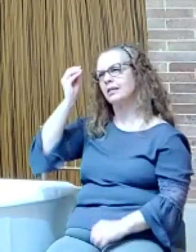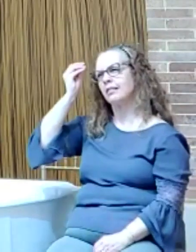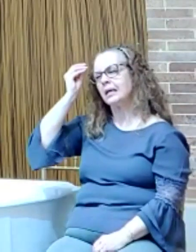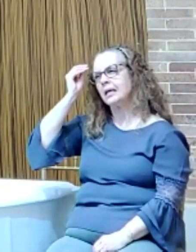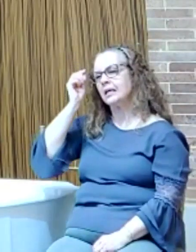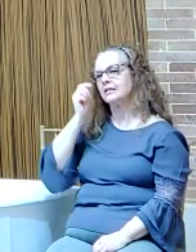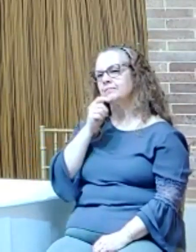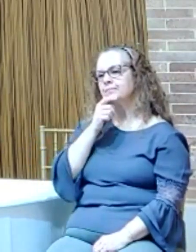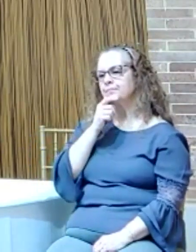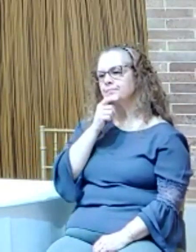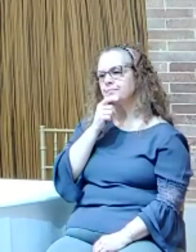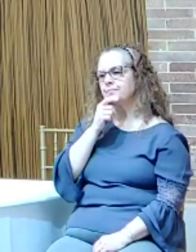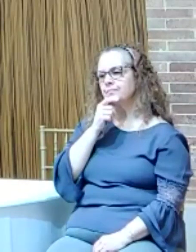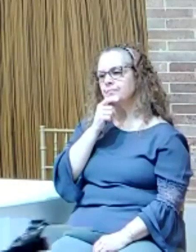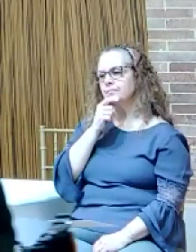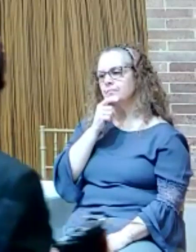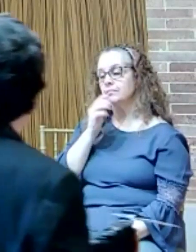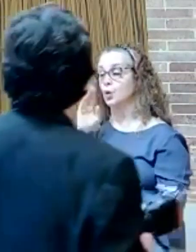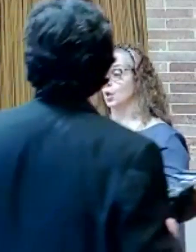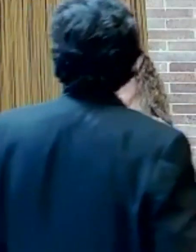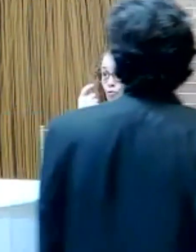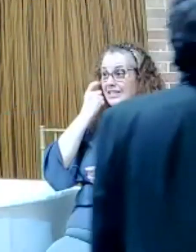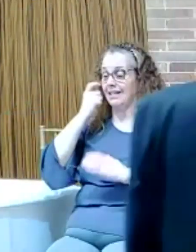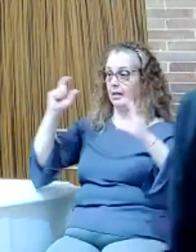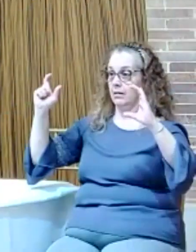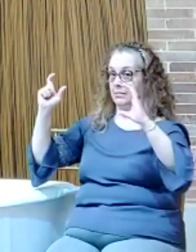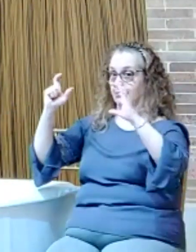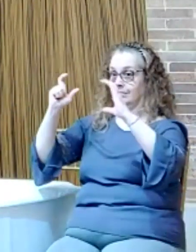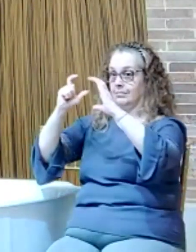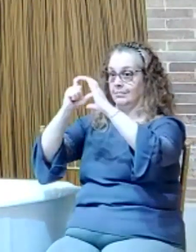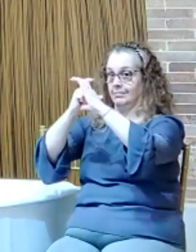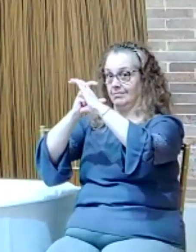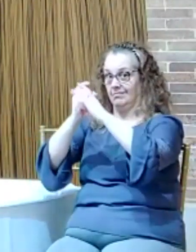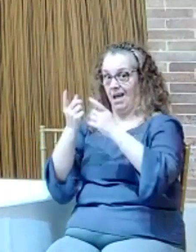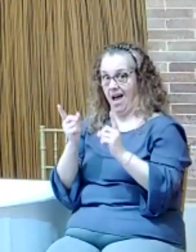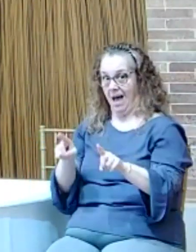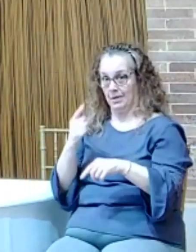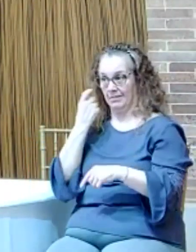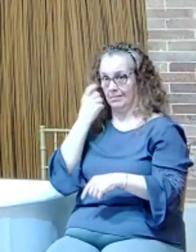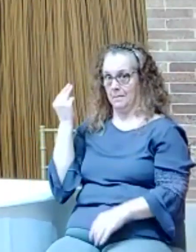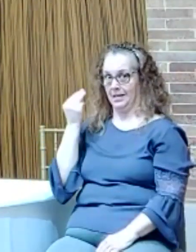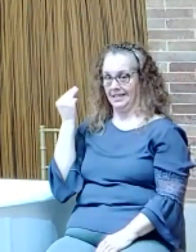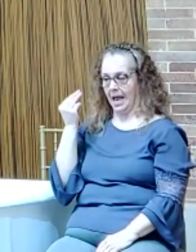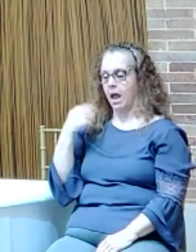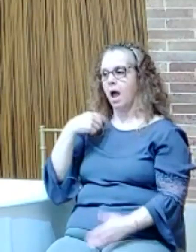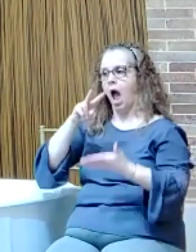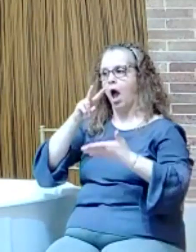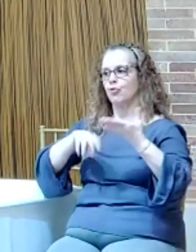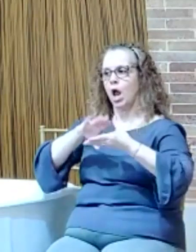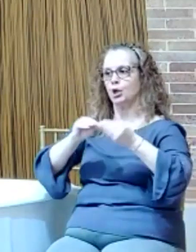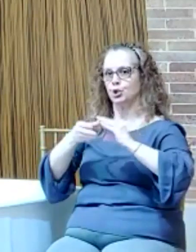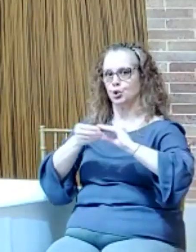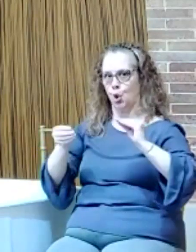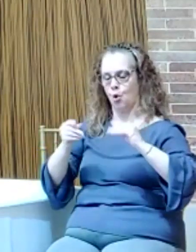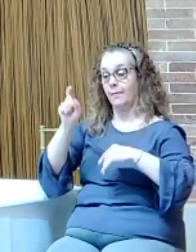um the you know we had that Eclipse uh Monday and I read a story about how at the Fort Worth